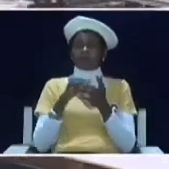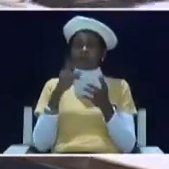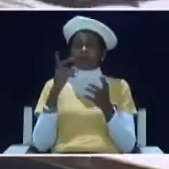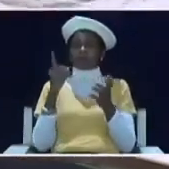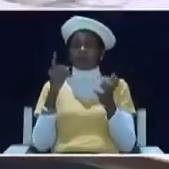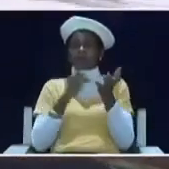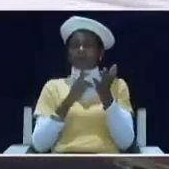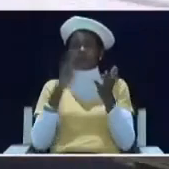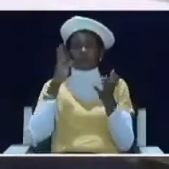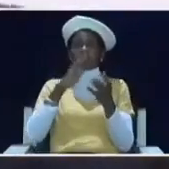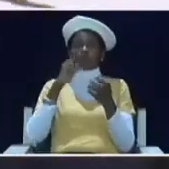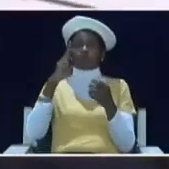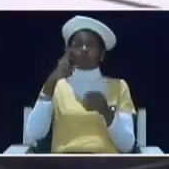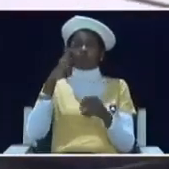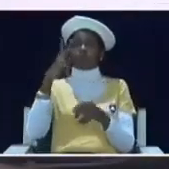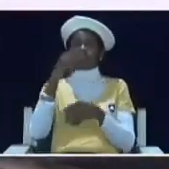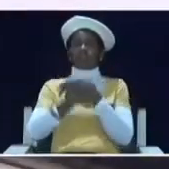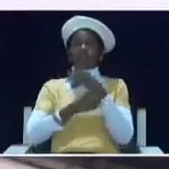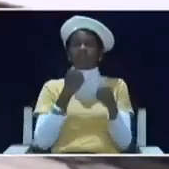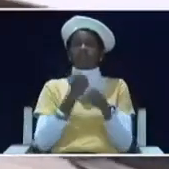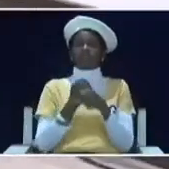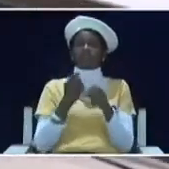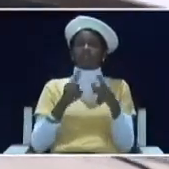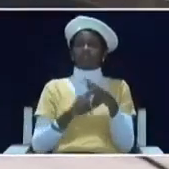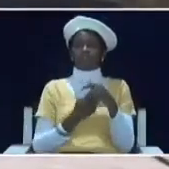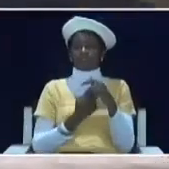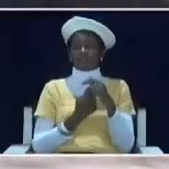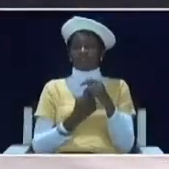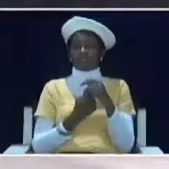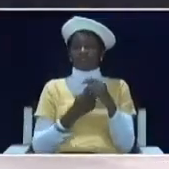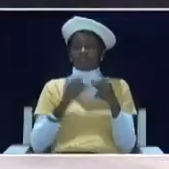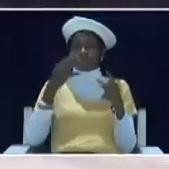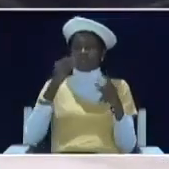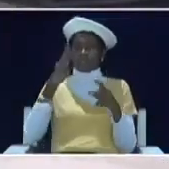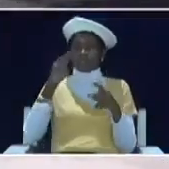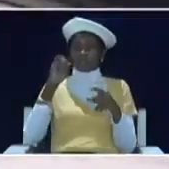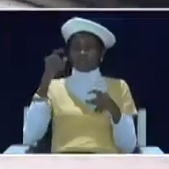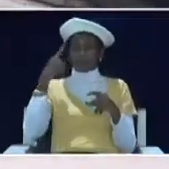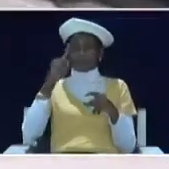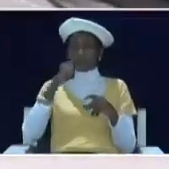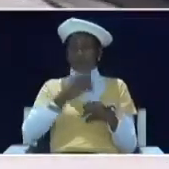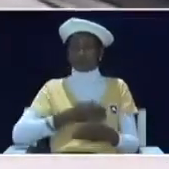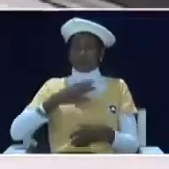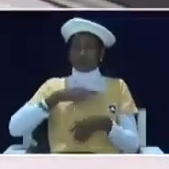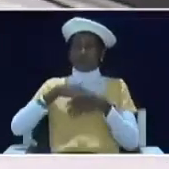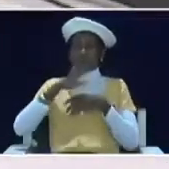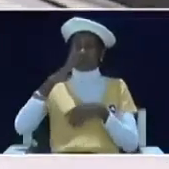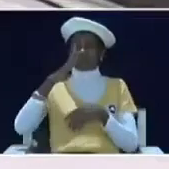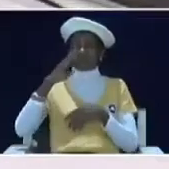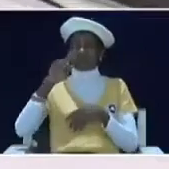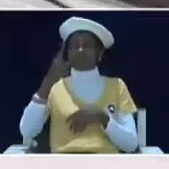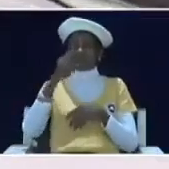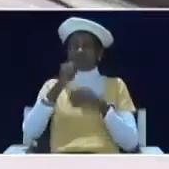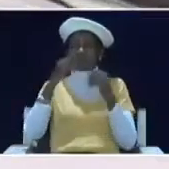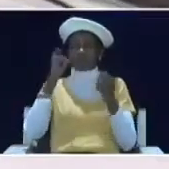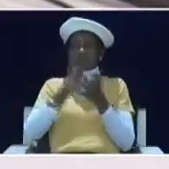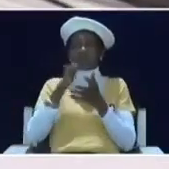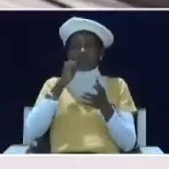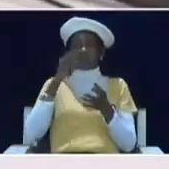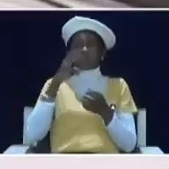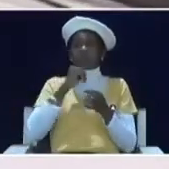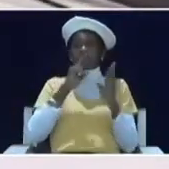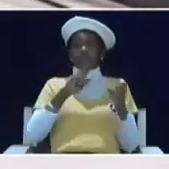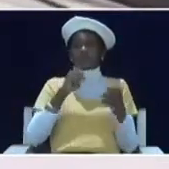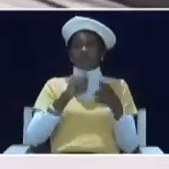be for 2 to 3 years. So we started chemotherapy. After the first stage of chemotherapy, they said she was not responding